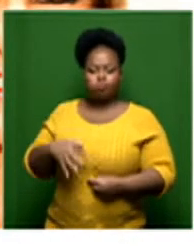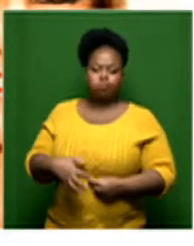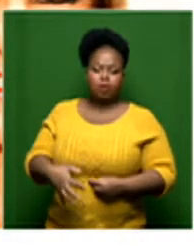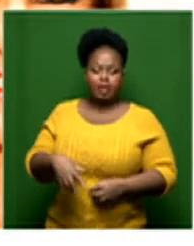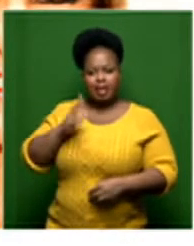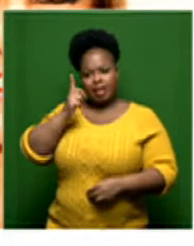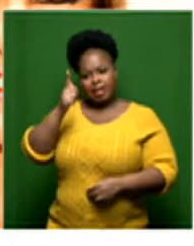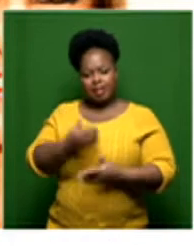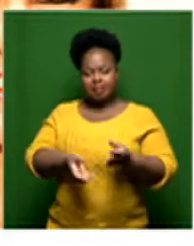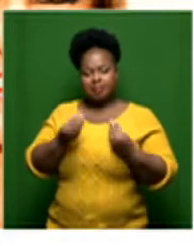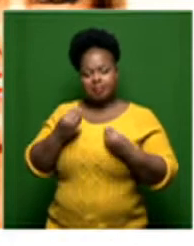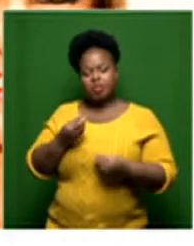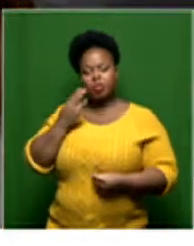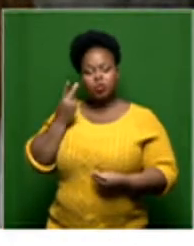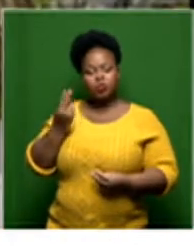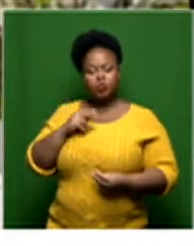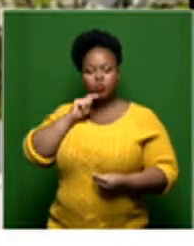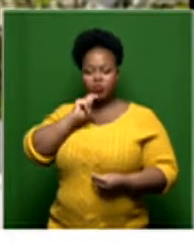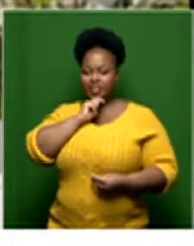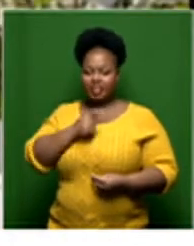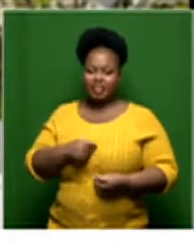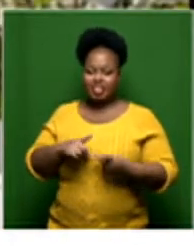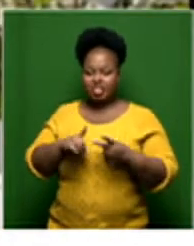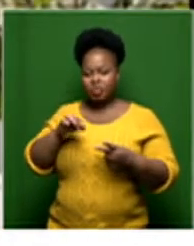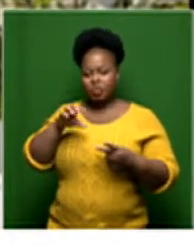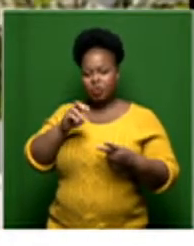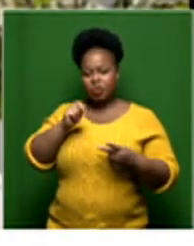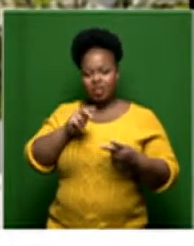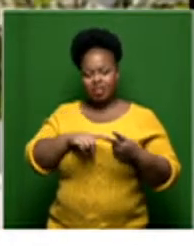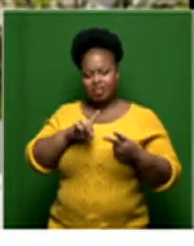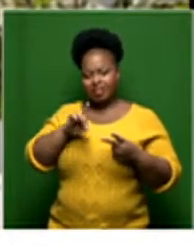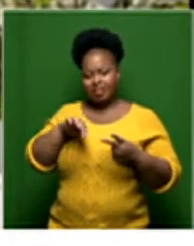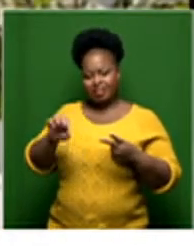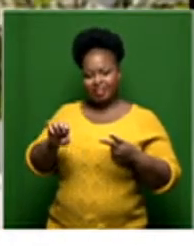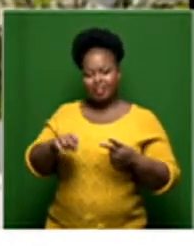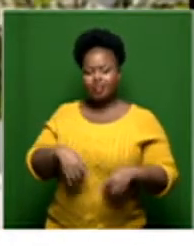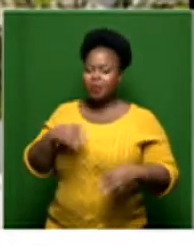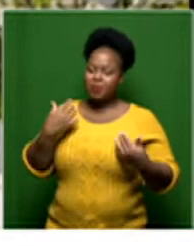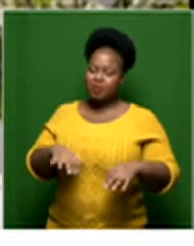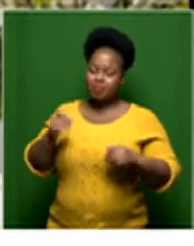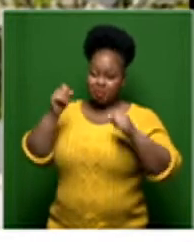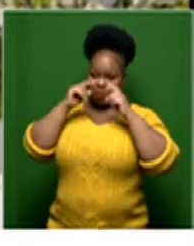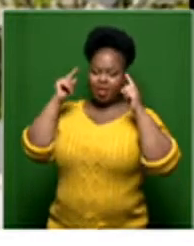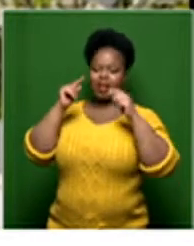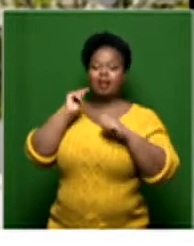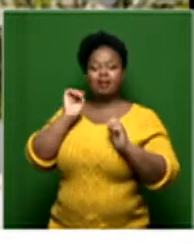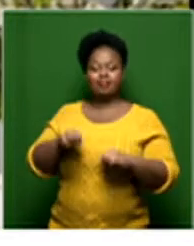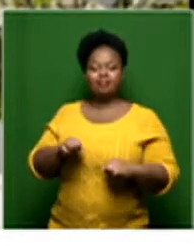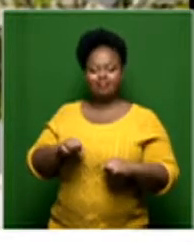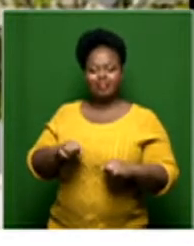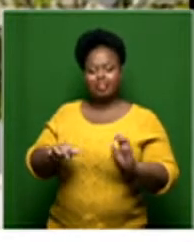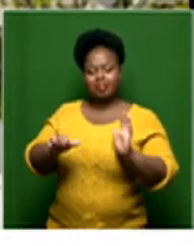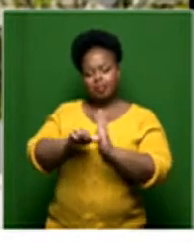had twins, was such a celebration. And Dawn and Des would be so aware of